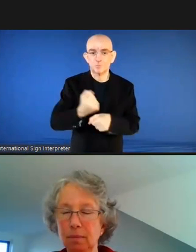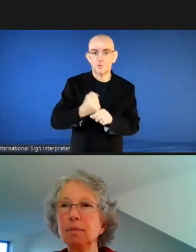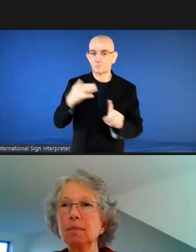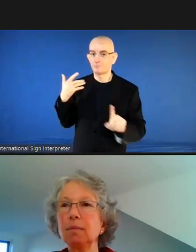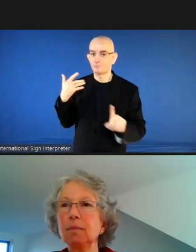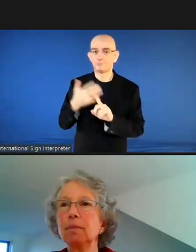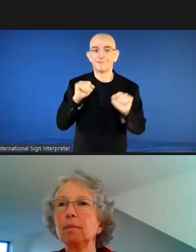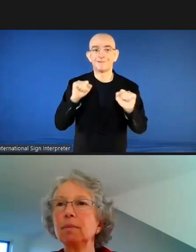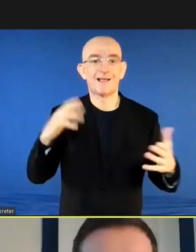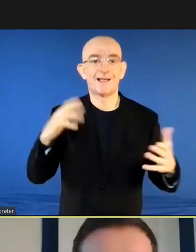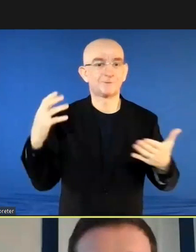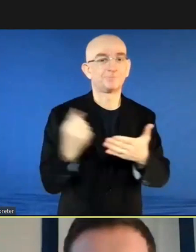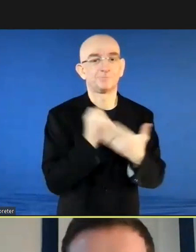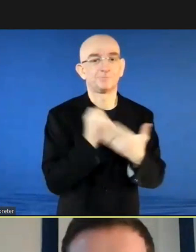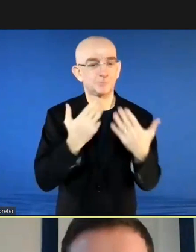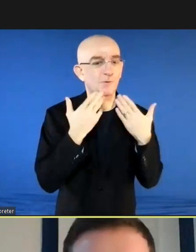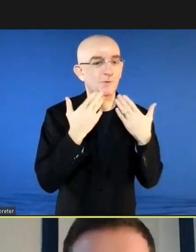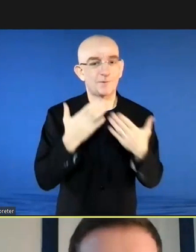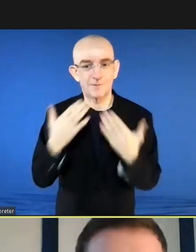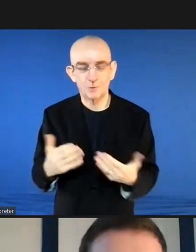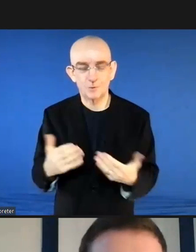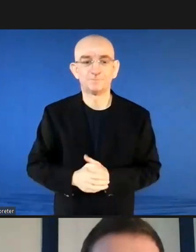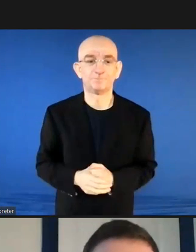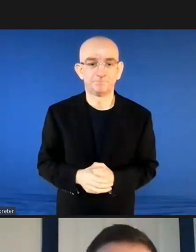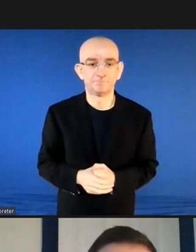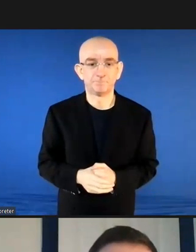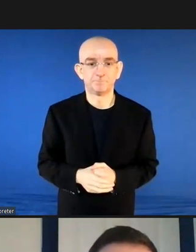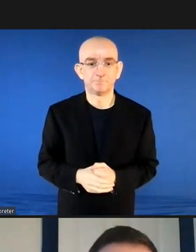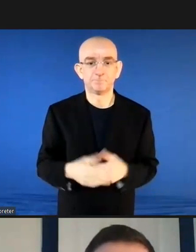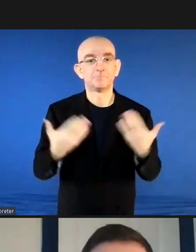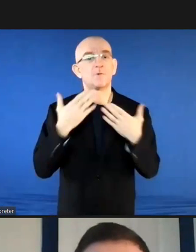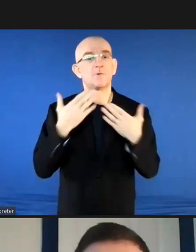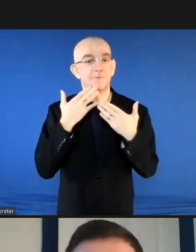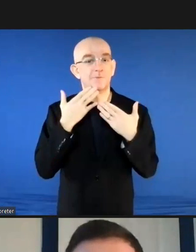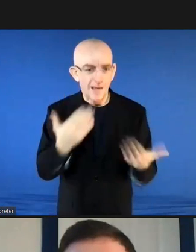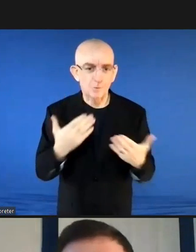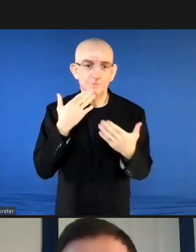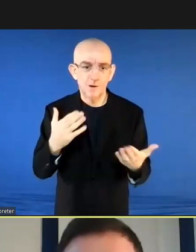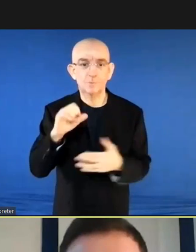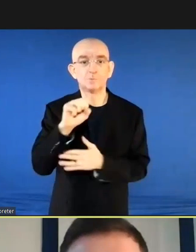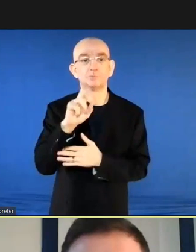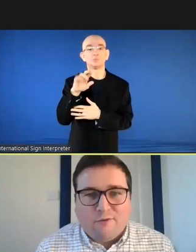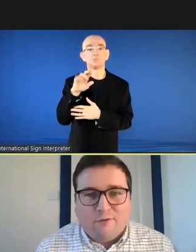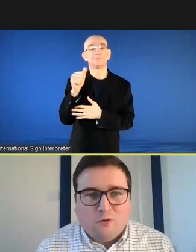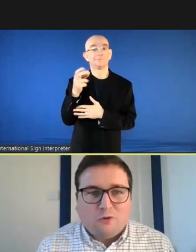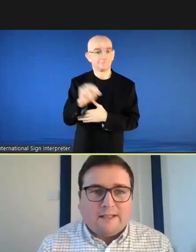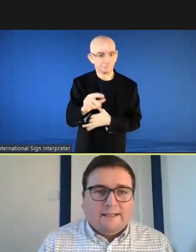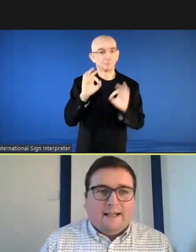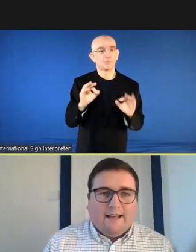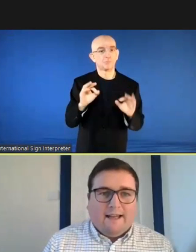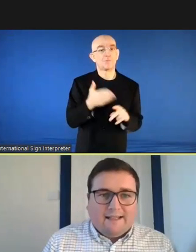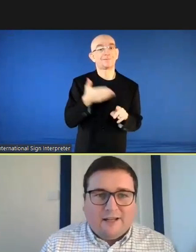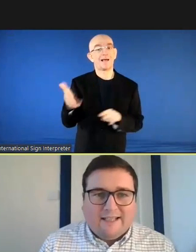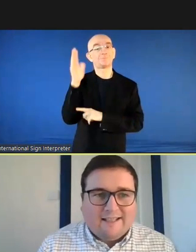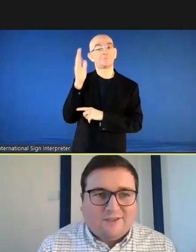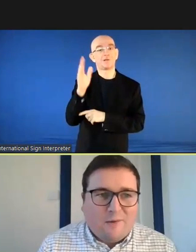Thank you so much, Susan, for your introduction. Our next speaker is Joanna Clark, who will be talking us through the report